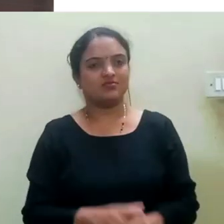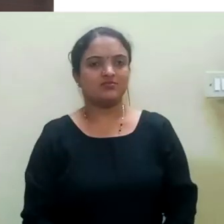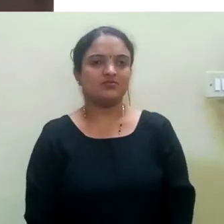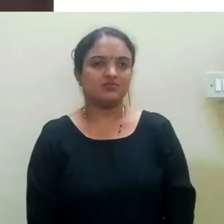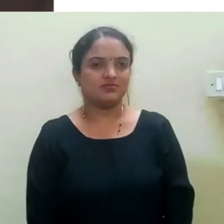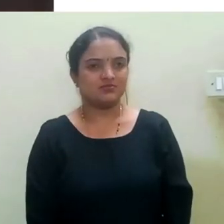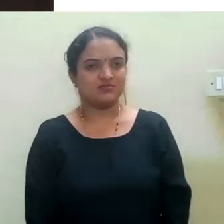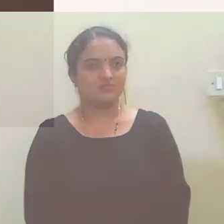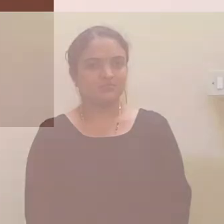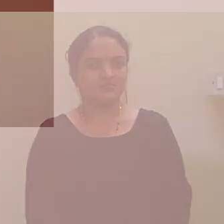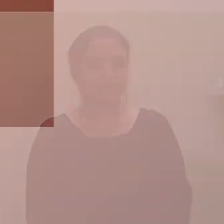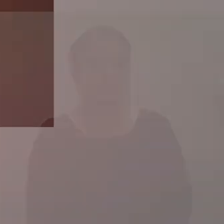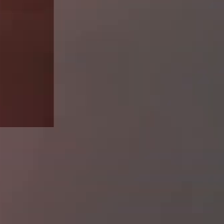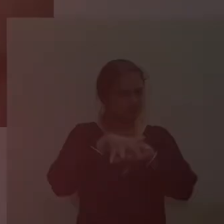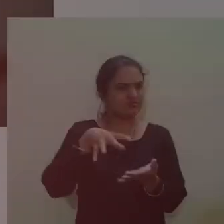world around us.